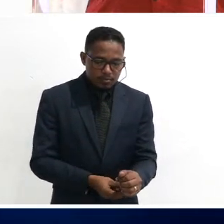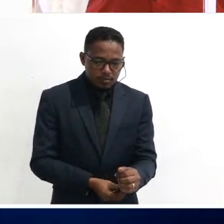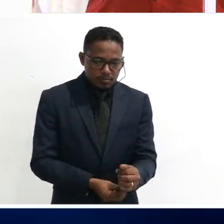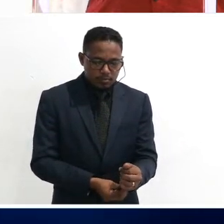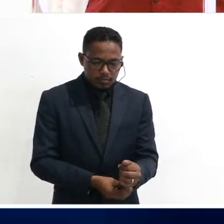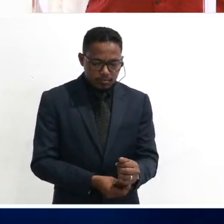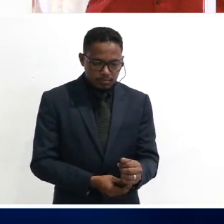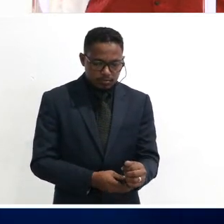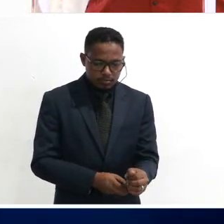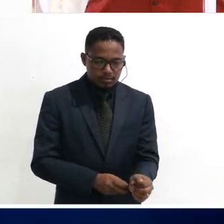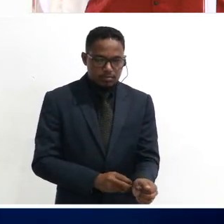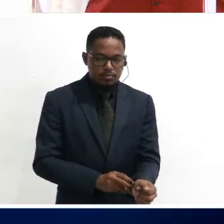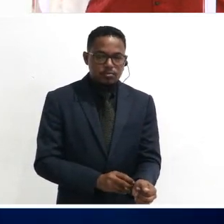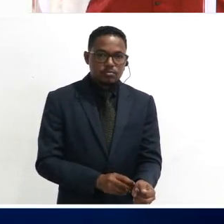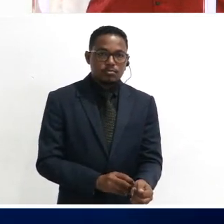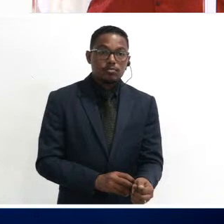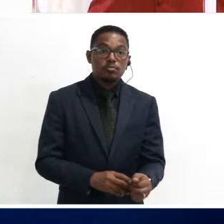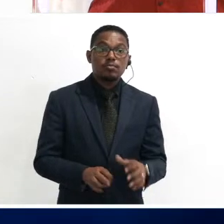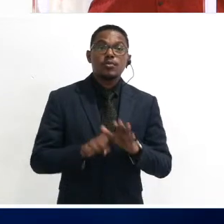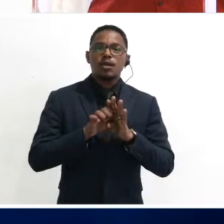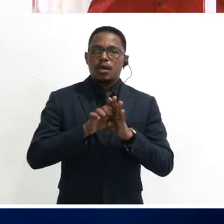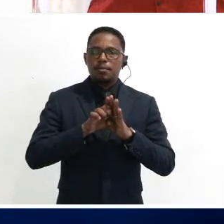I guess just as an example,